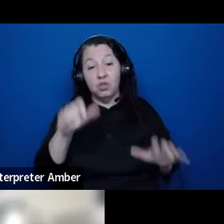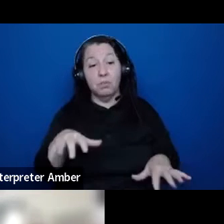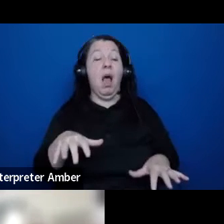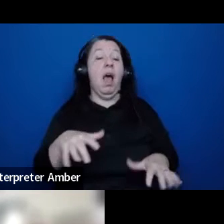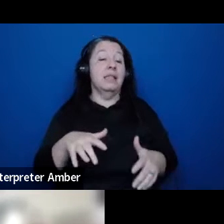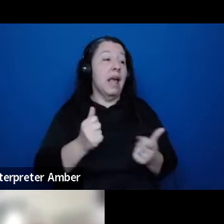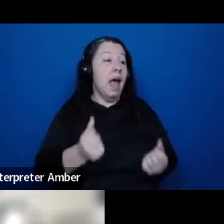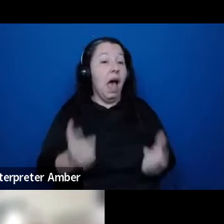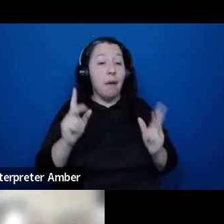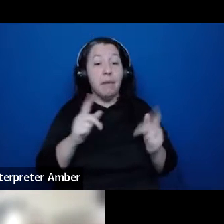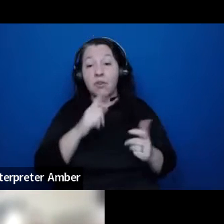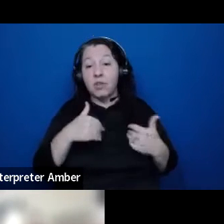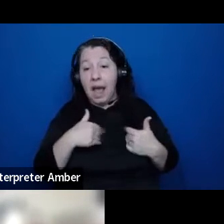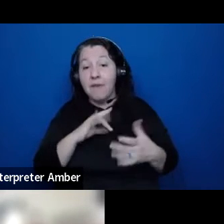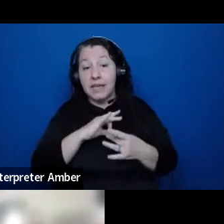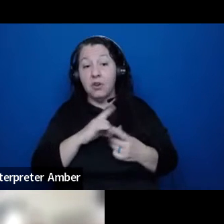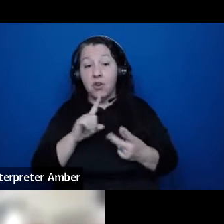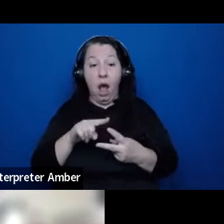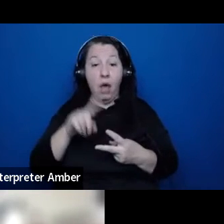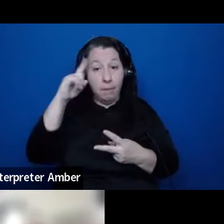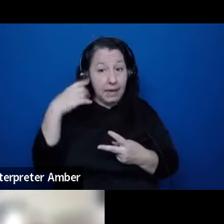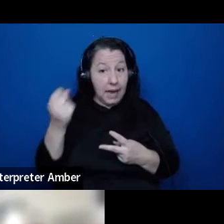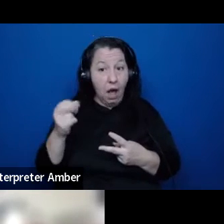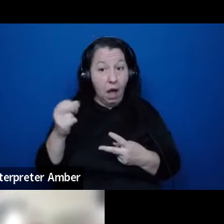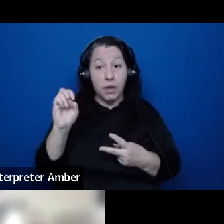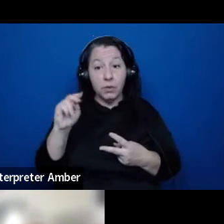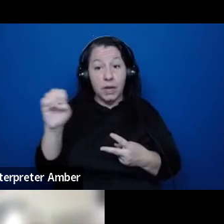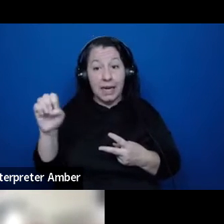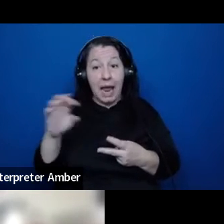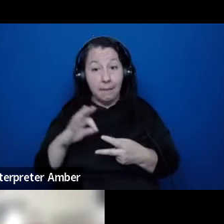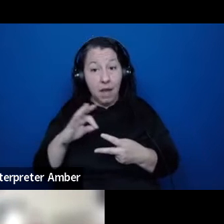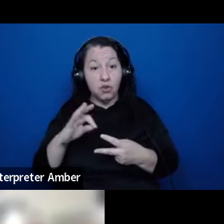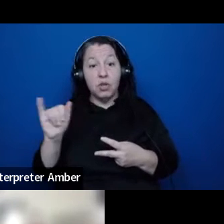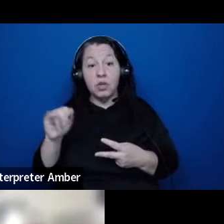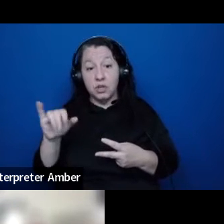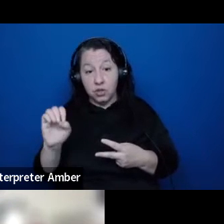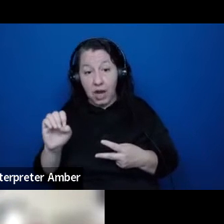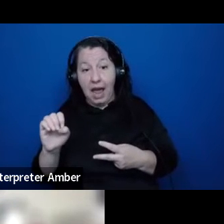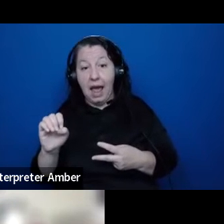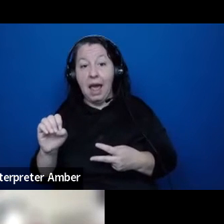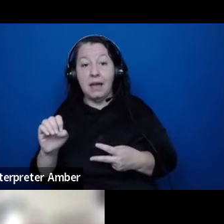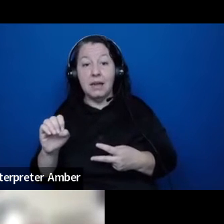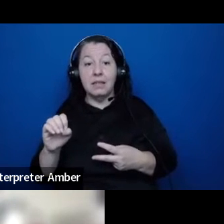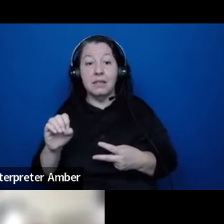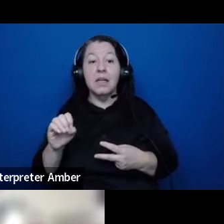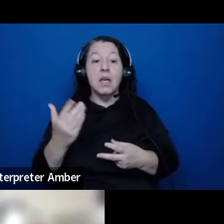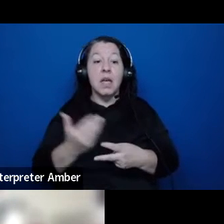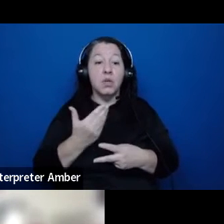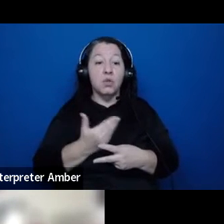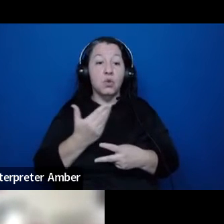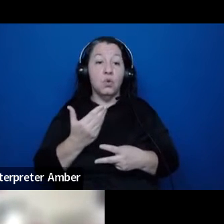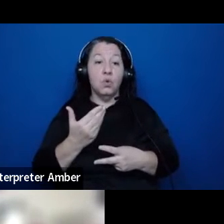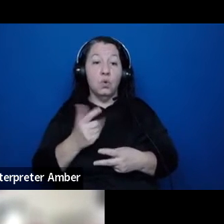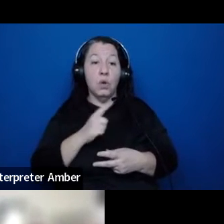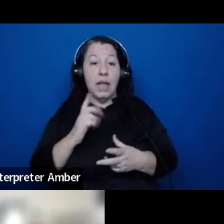on the mental health side, as Renee mentioned in the chat, that Janice Weiner, who's a new legislator from